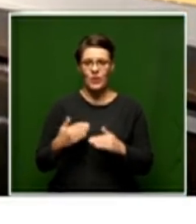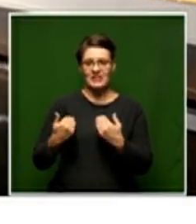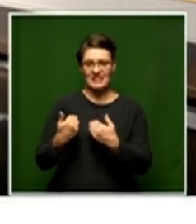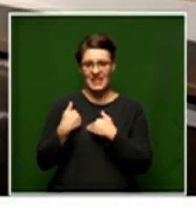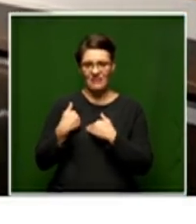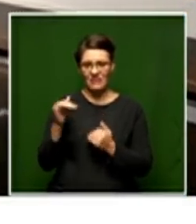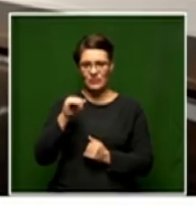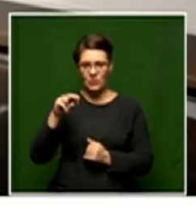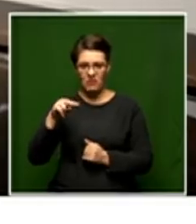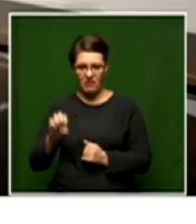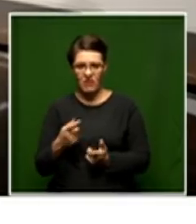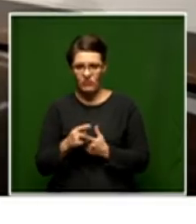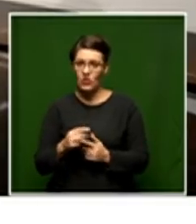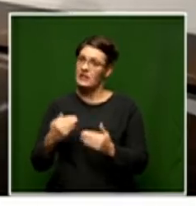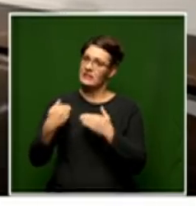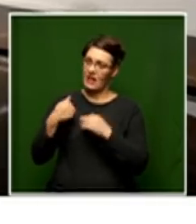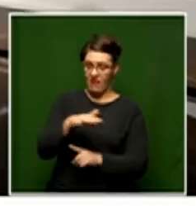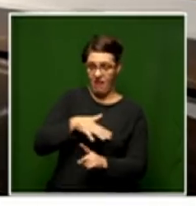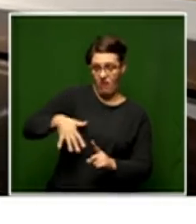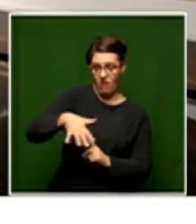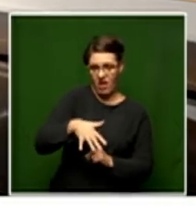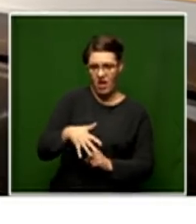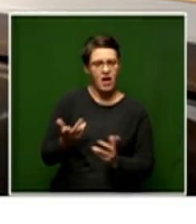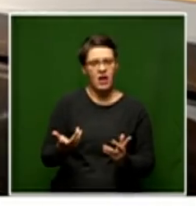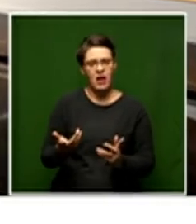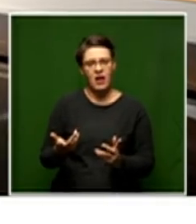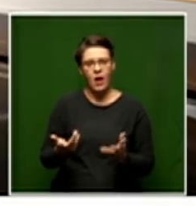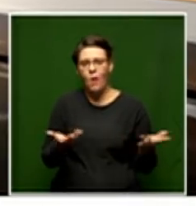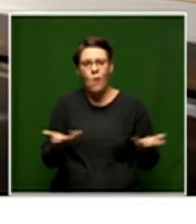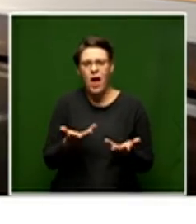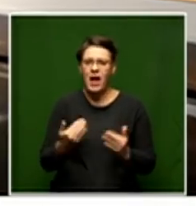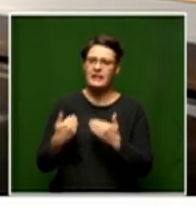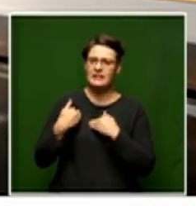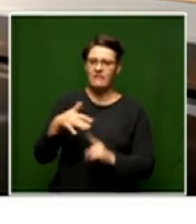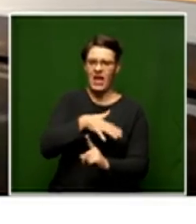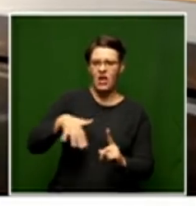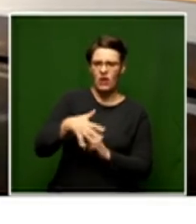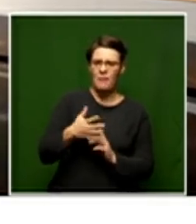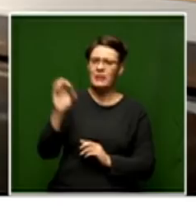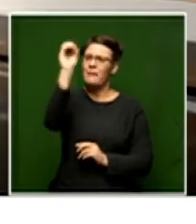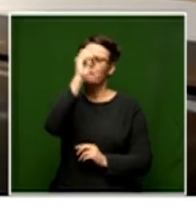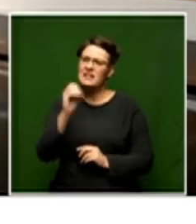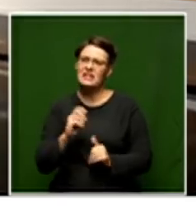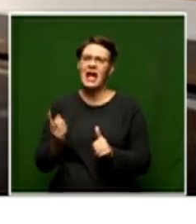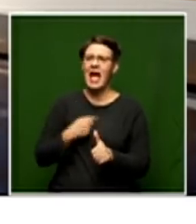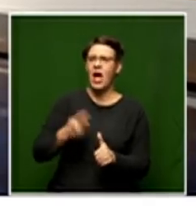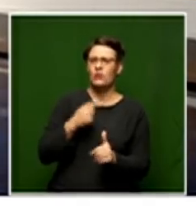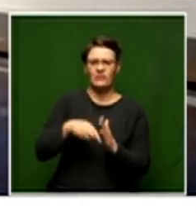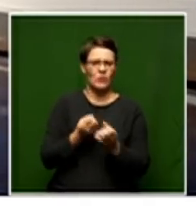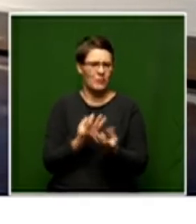of predicting. When you say you're into the safe zone, whereabout is that? I mean, what percentage of votes counted?